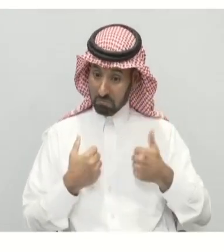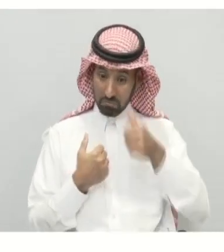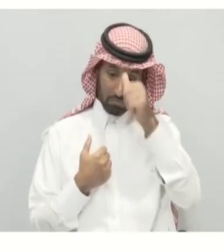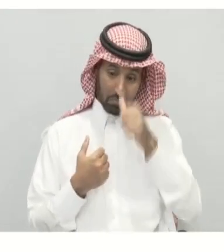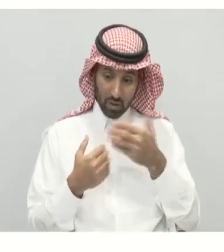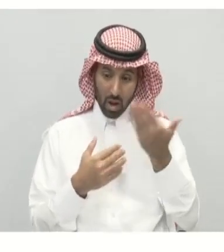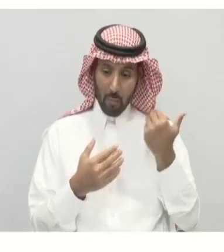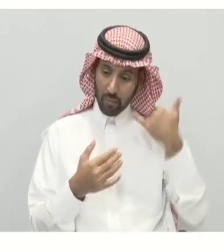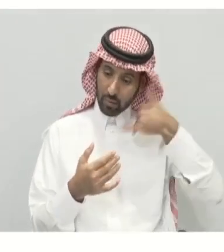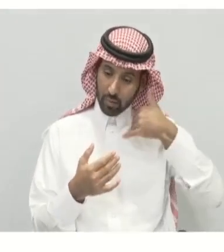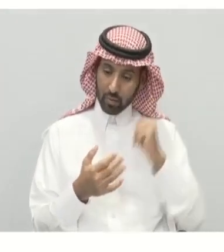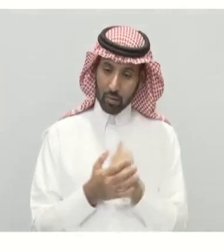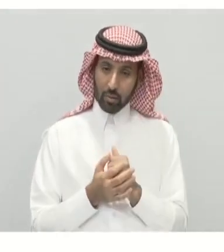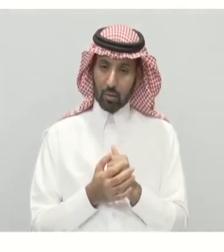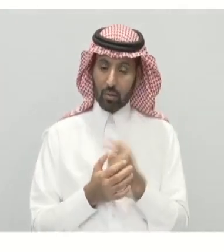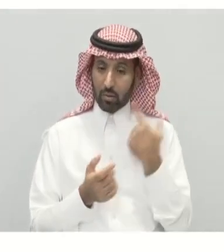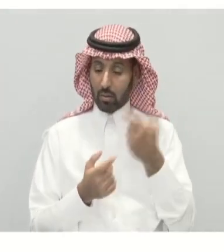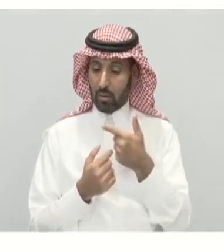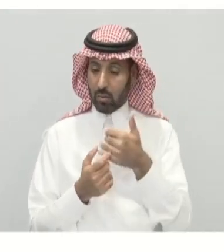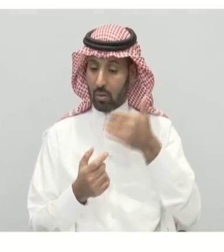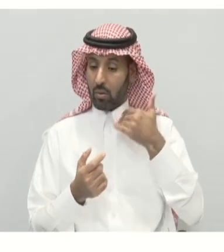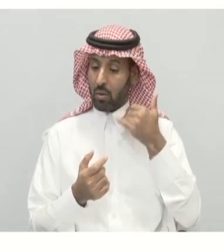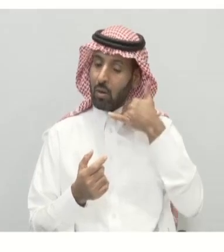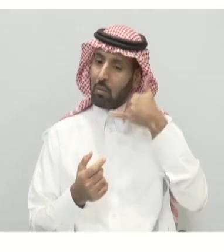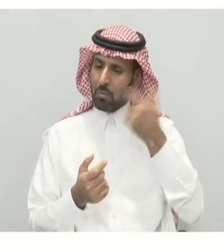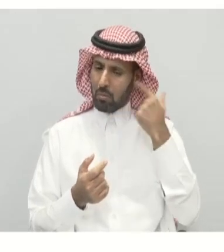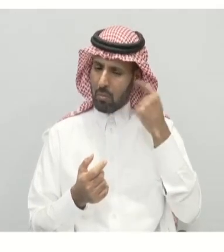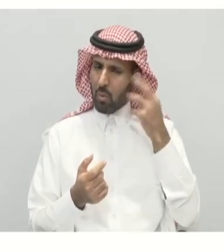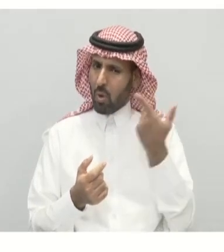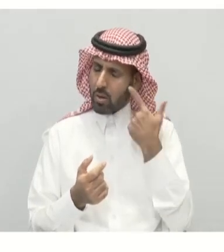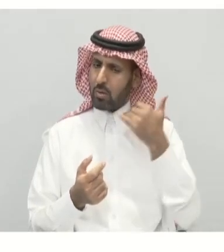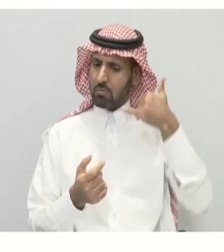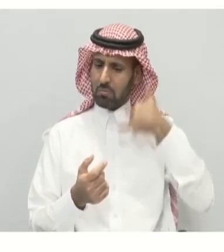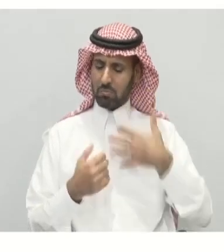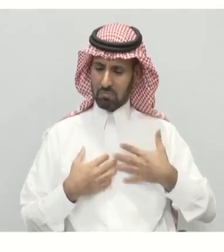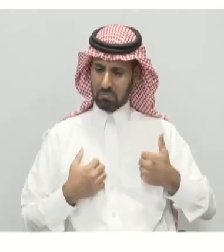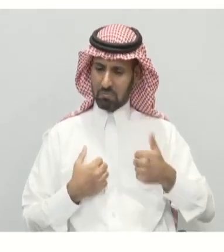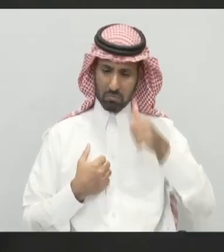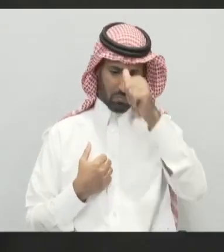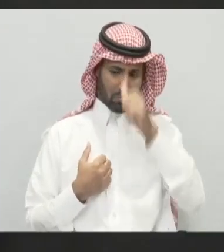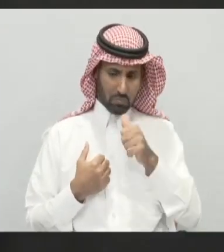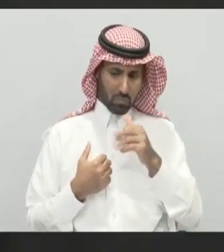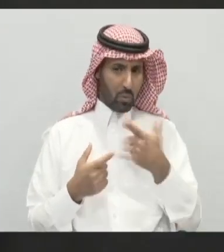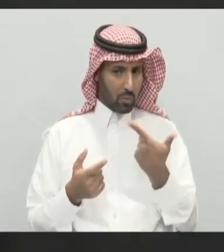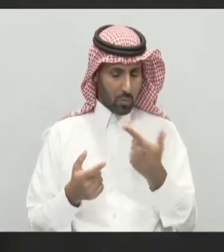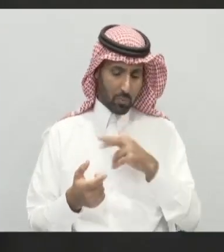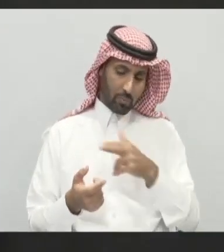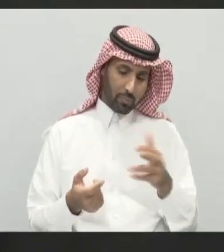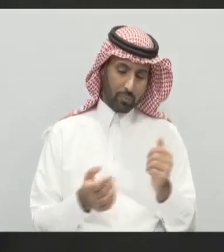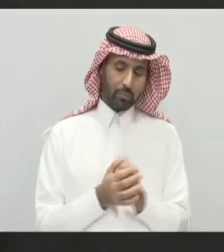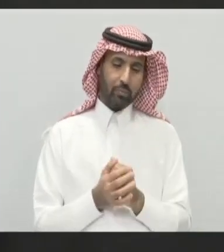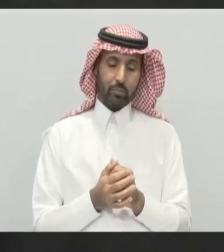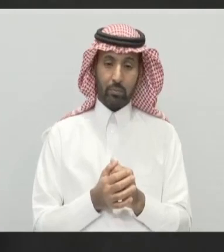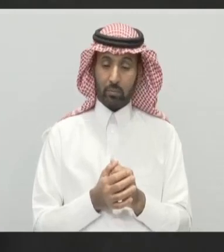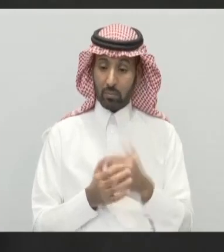they call him. So they want to call Muhammad. However, they want to make sure that he's in a good mood and he's free by now. So